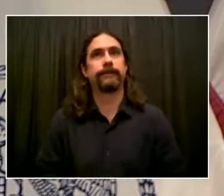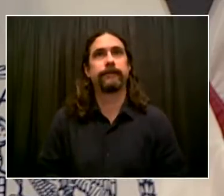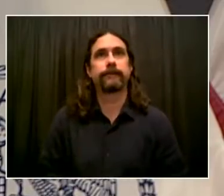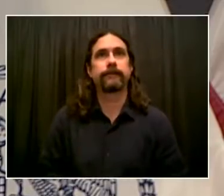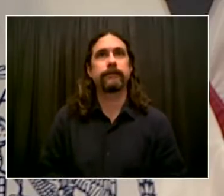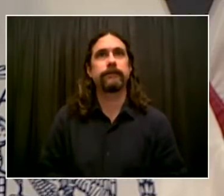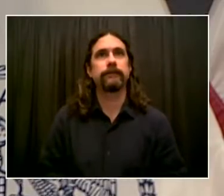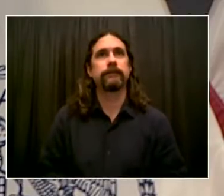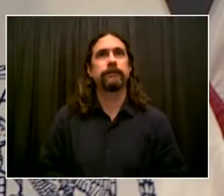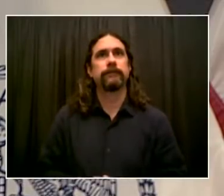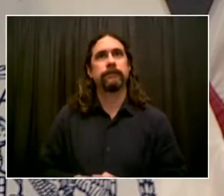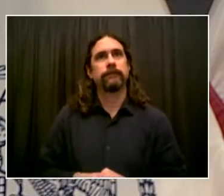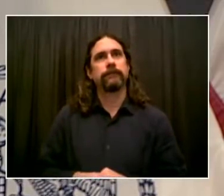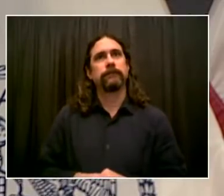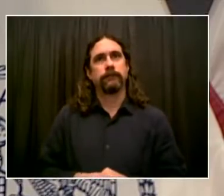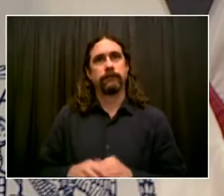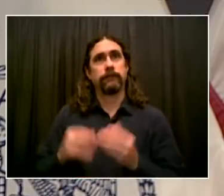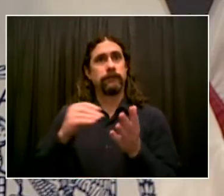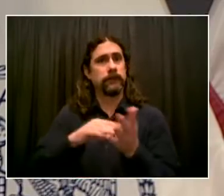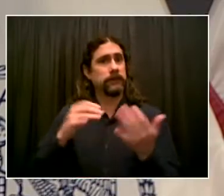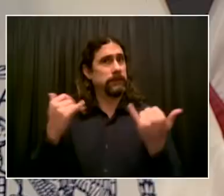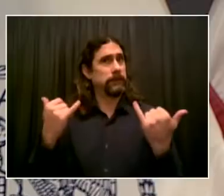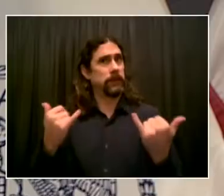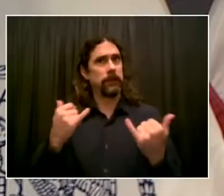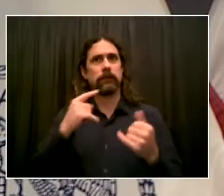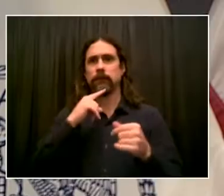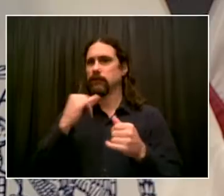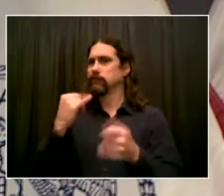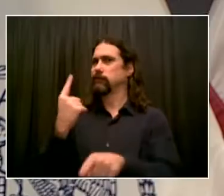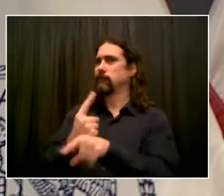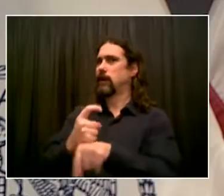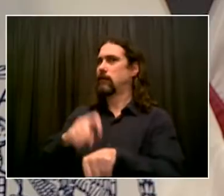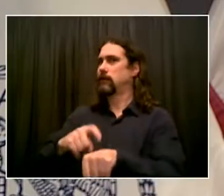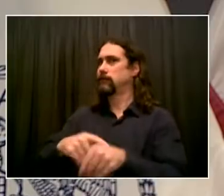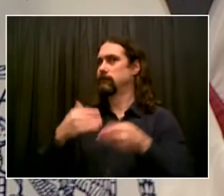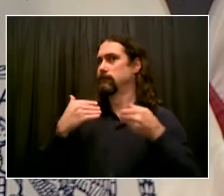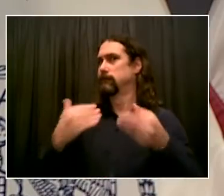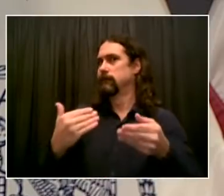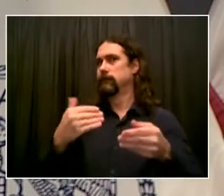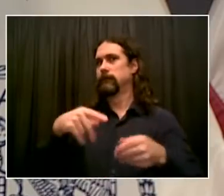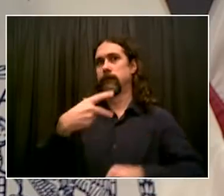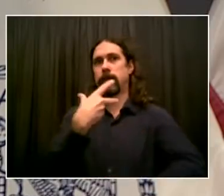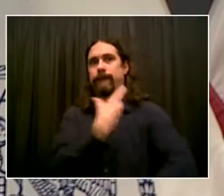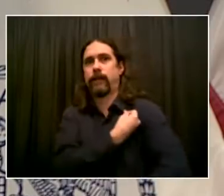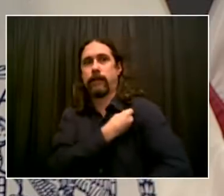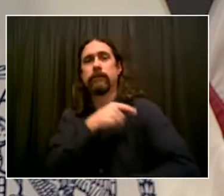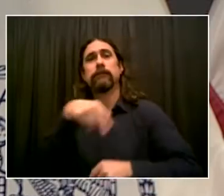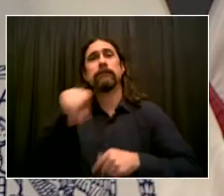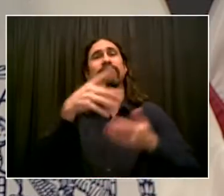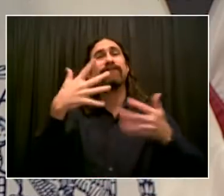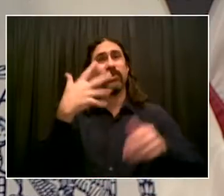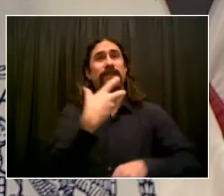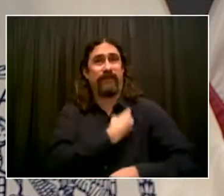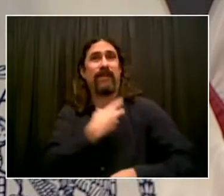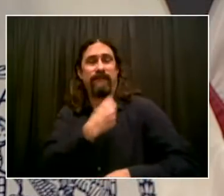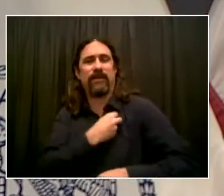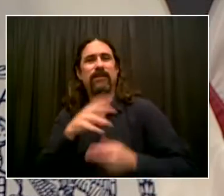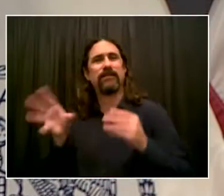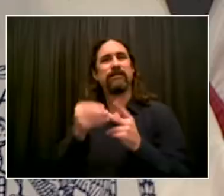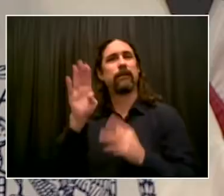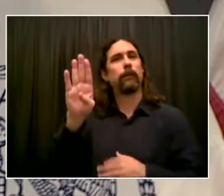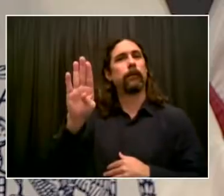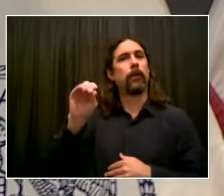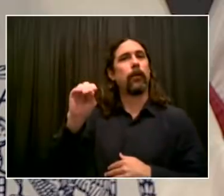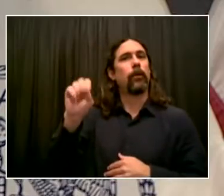get vaccinated. If you're thinking about the beauty of family gatherings, that should be a motivation to get the kids in your